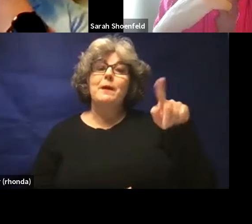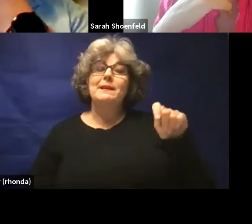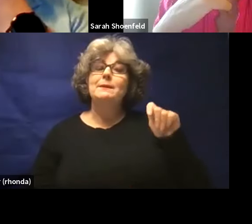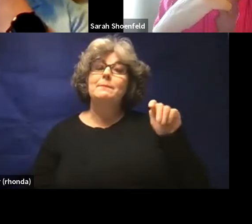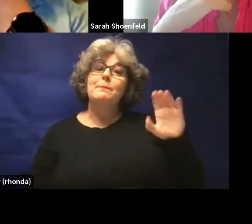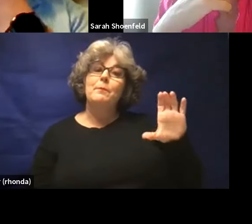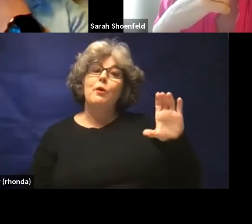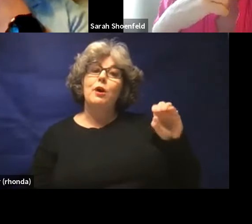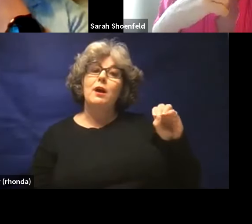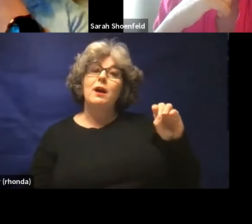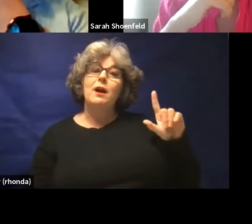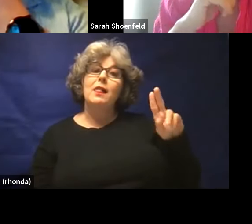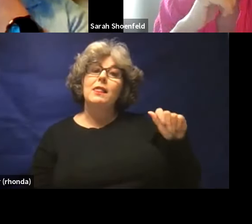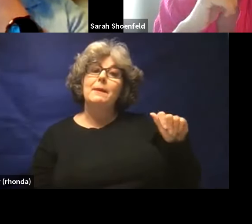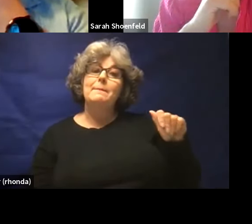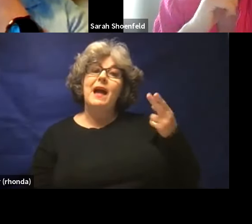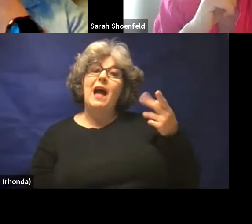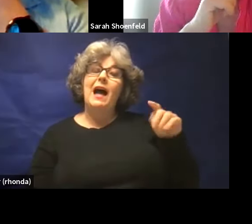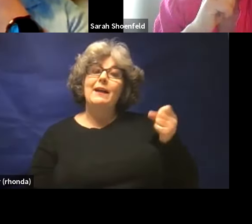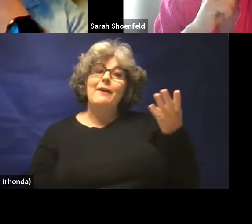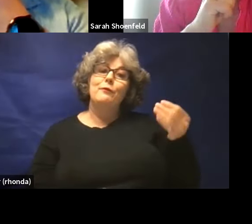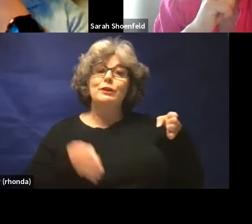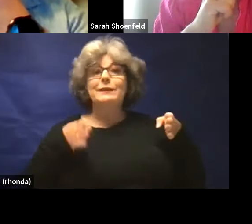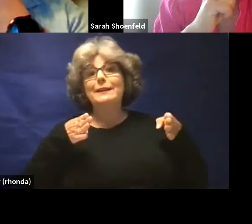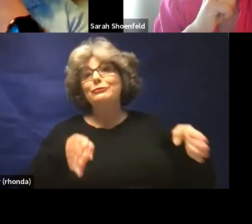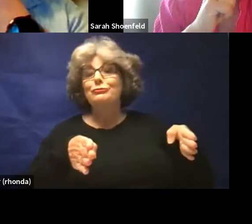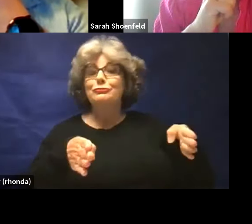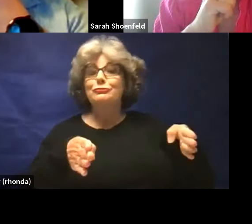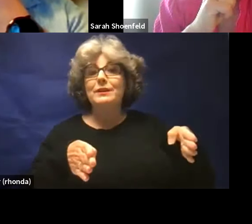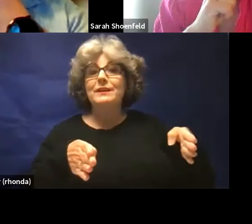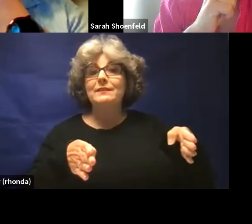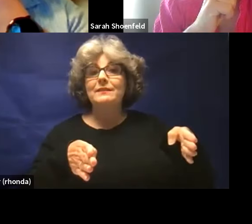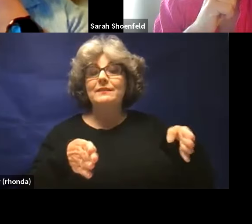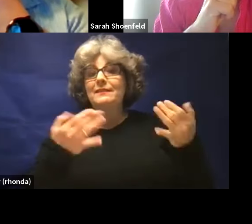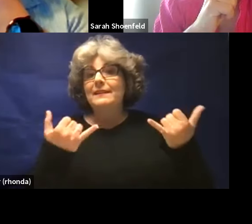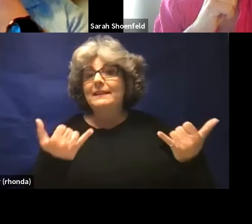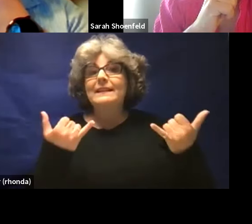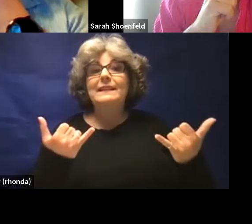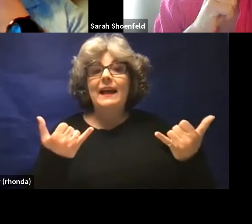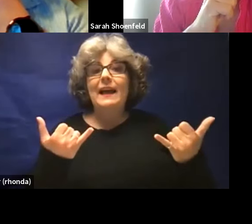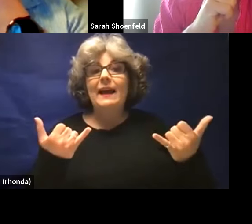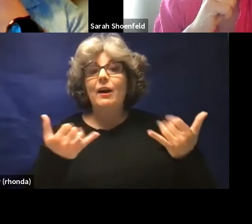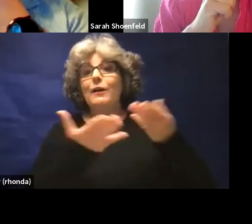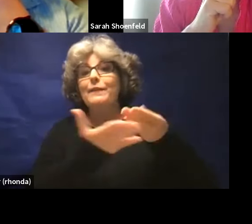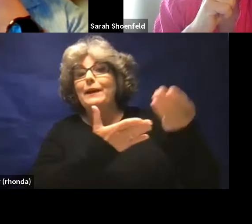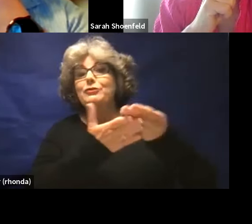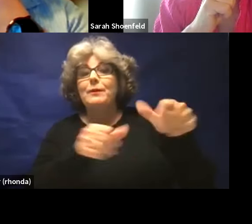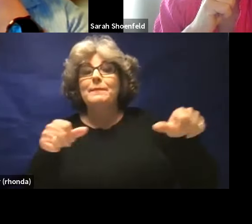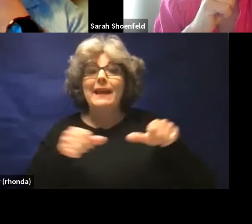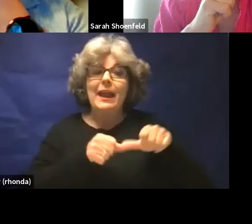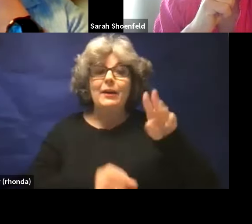Heights, they referred to the 14th, you know, Columbia Heights, which is now, you know, all that shopping and all that Metro